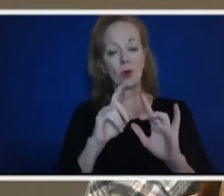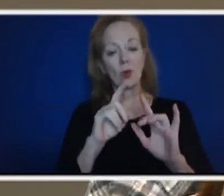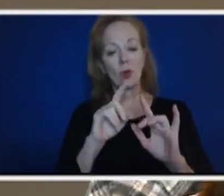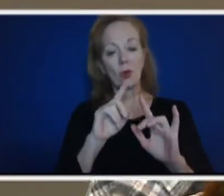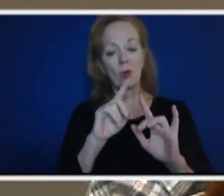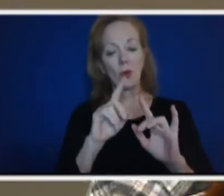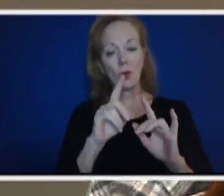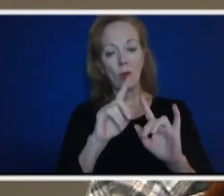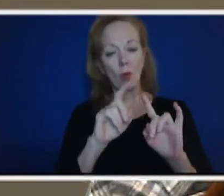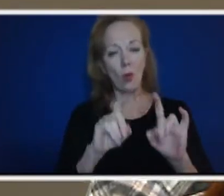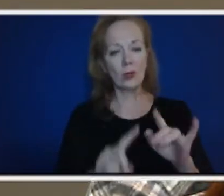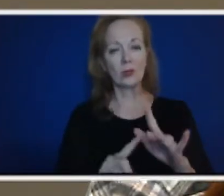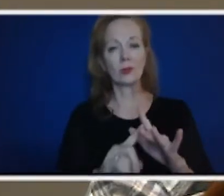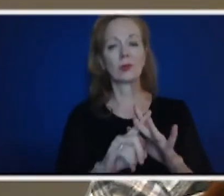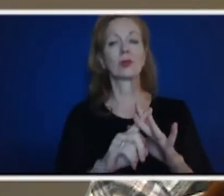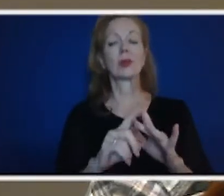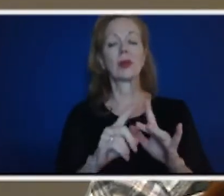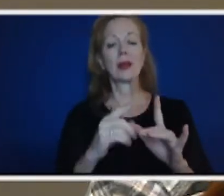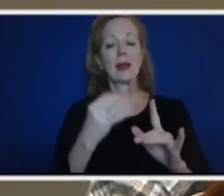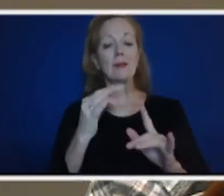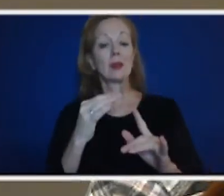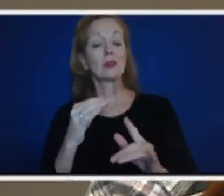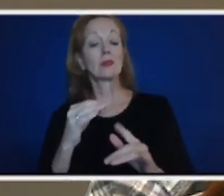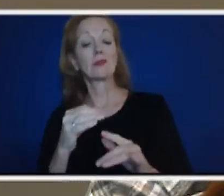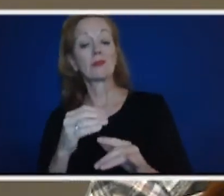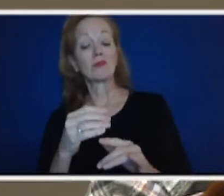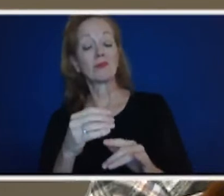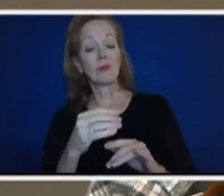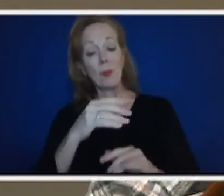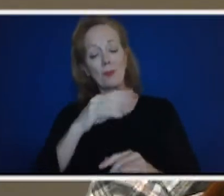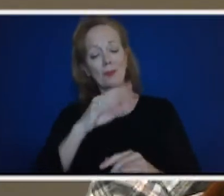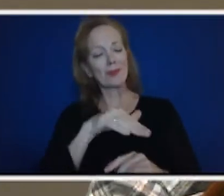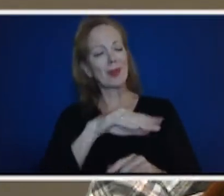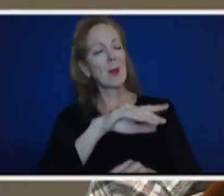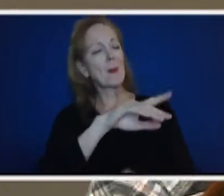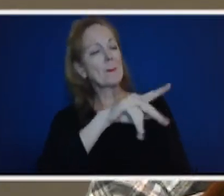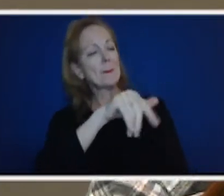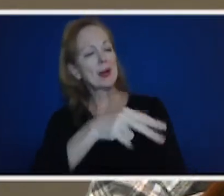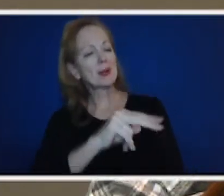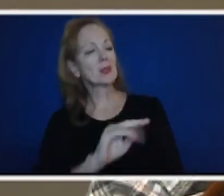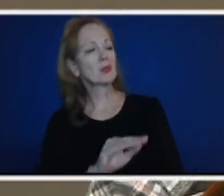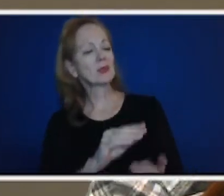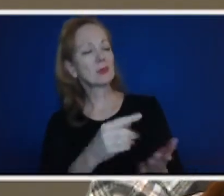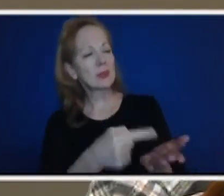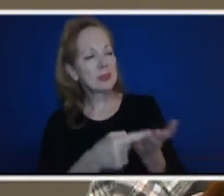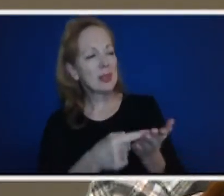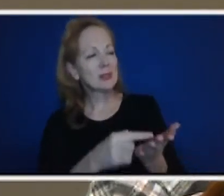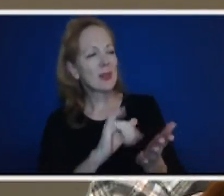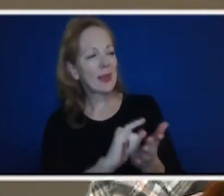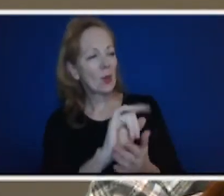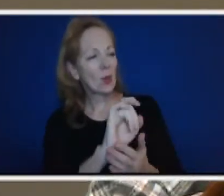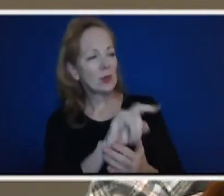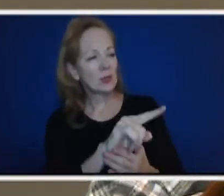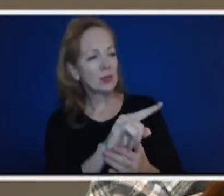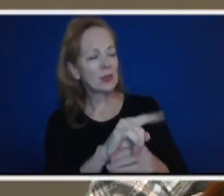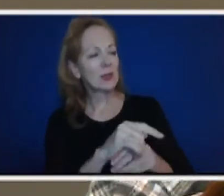Mr. Patton, if you could address that question, because I just want to make sure that if we need